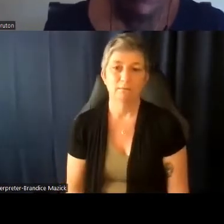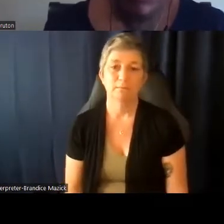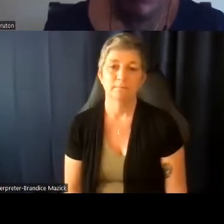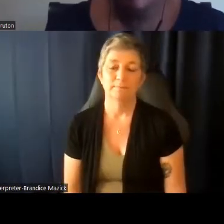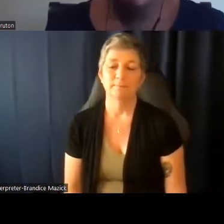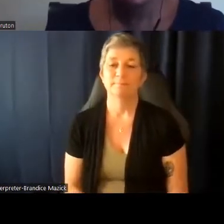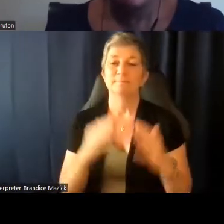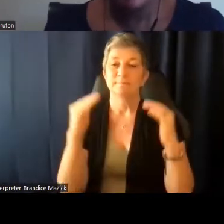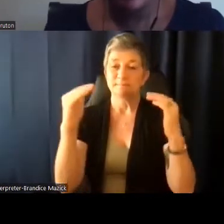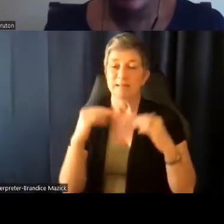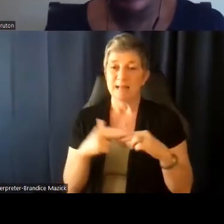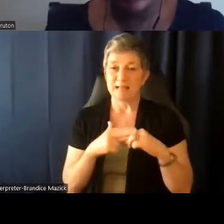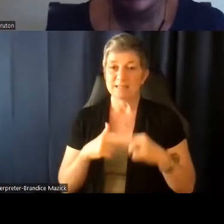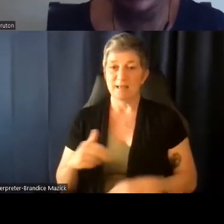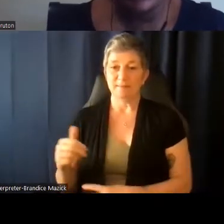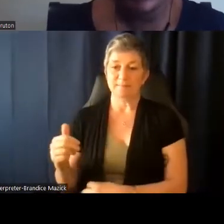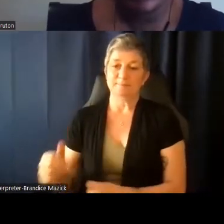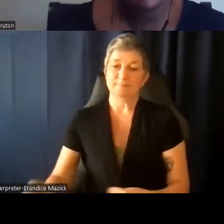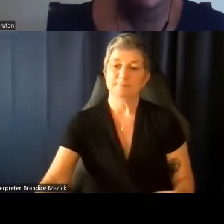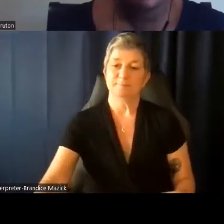Next slide, please.